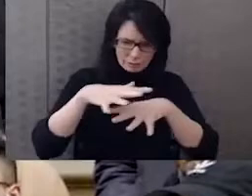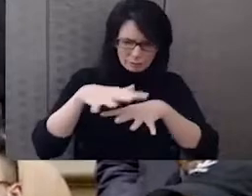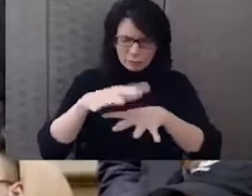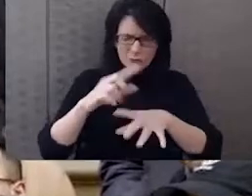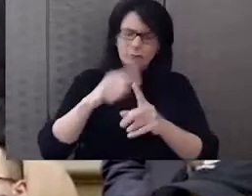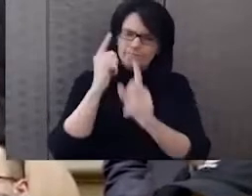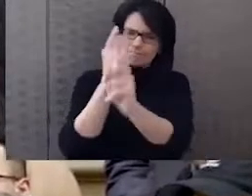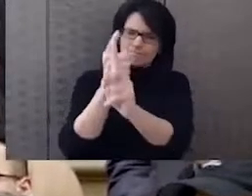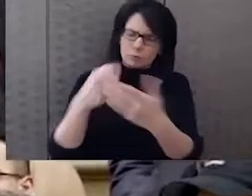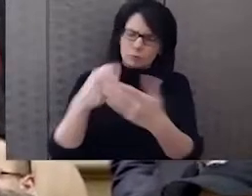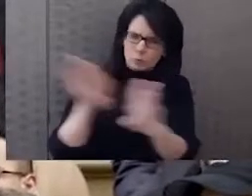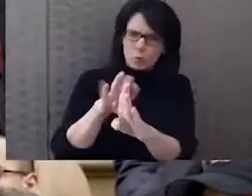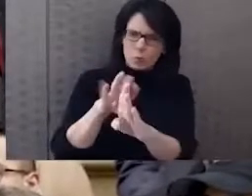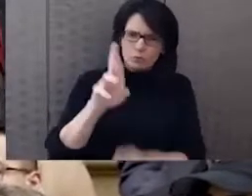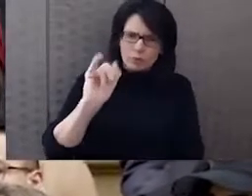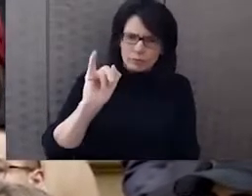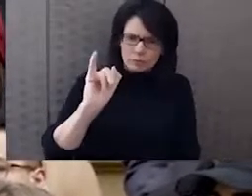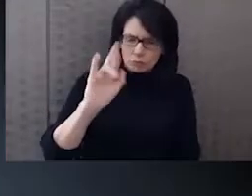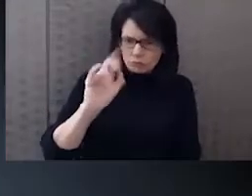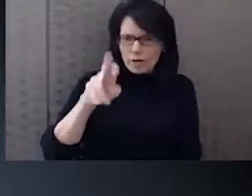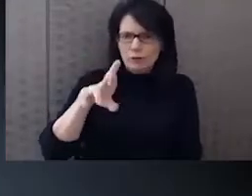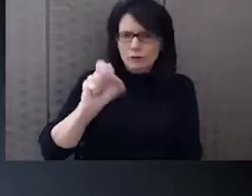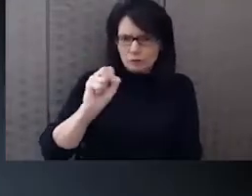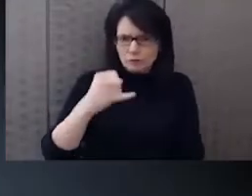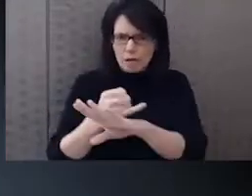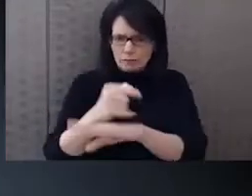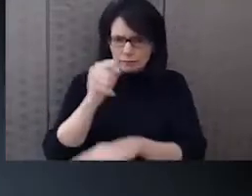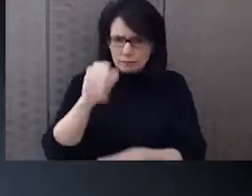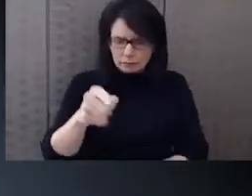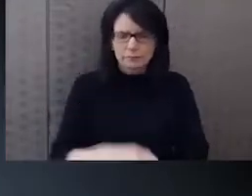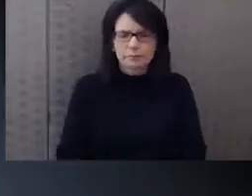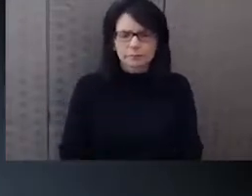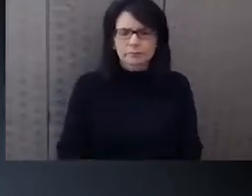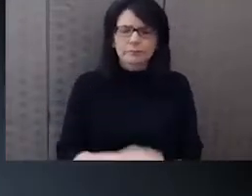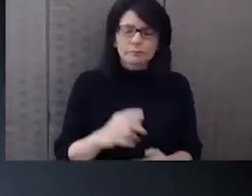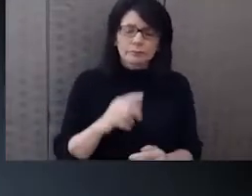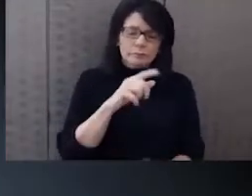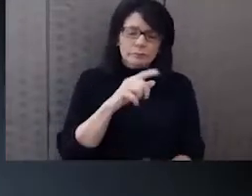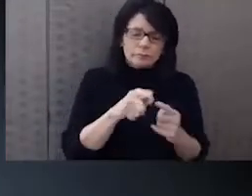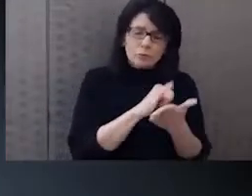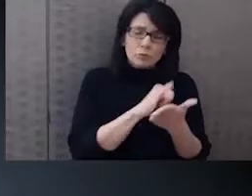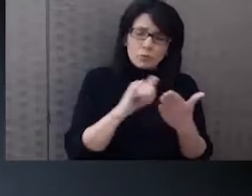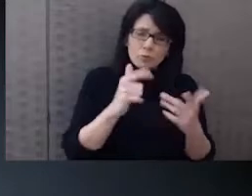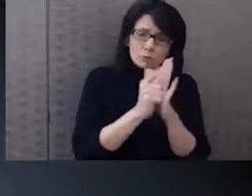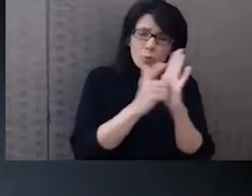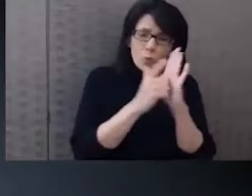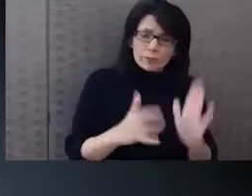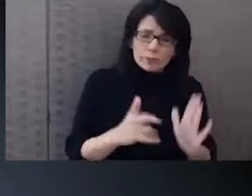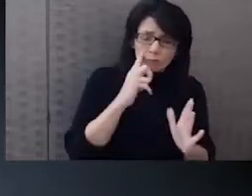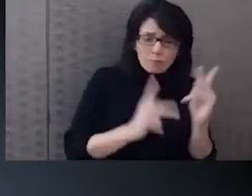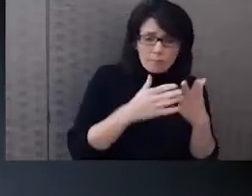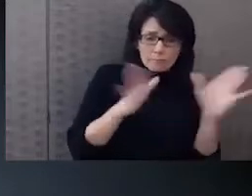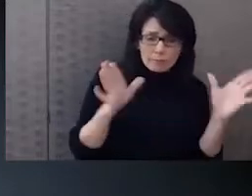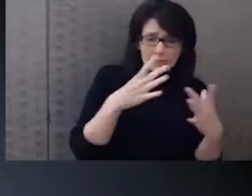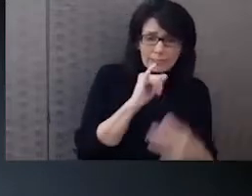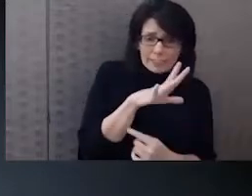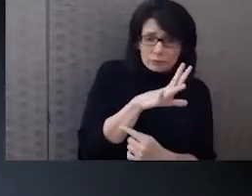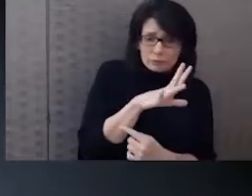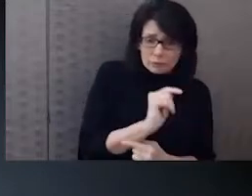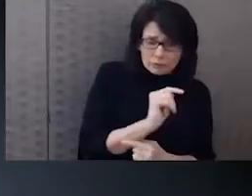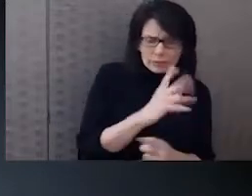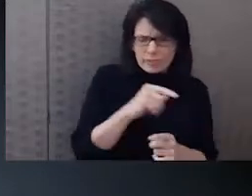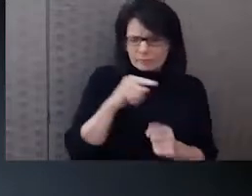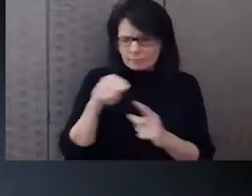working with NLP in 2016. They guided a lot of our work around how could we divest from the justice system